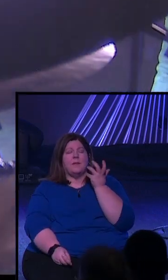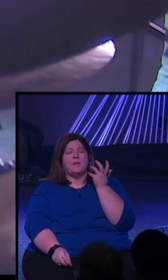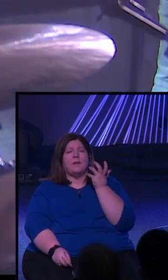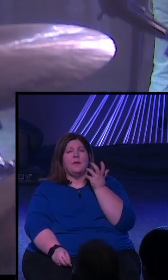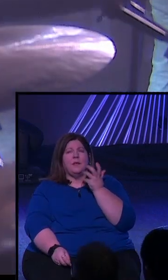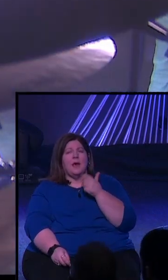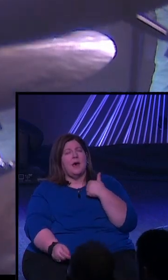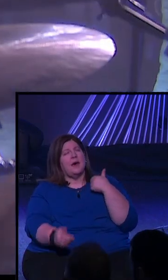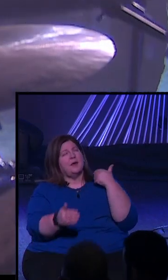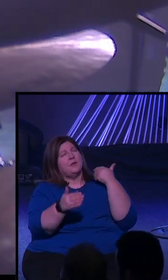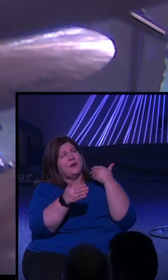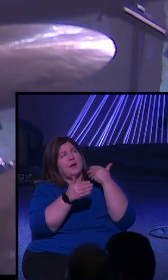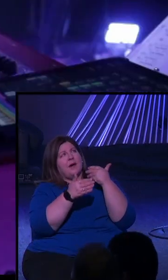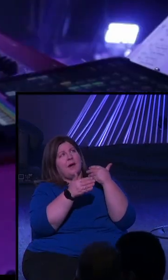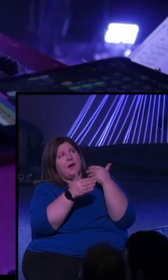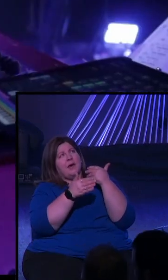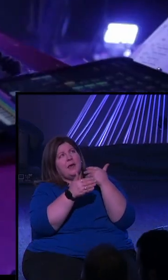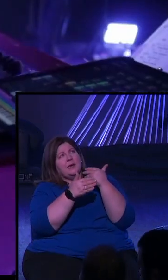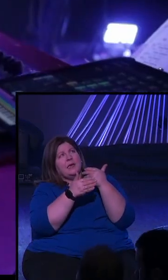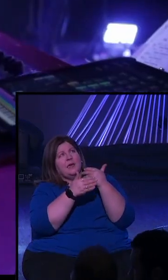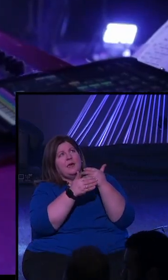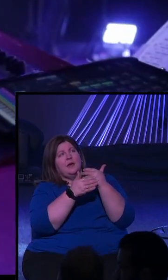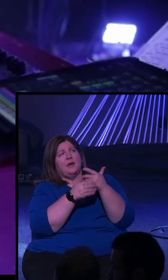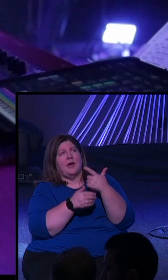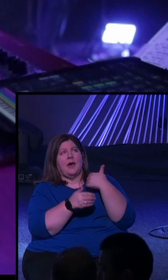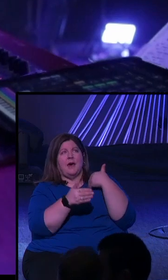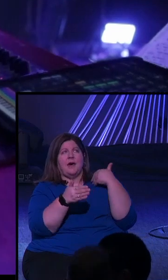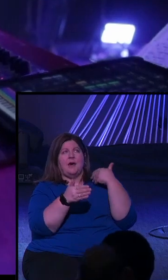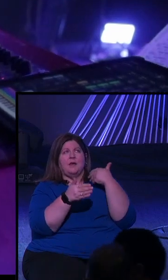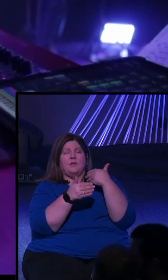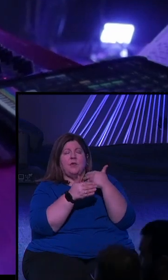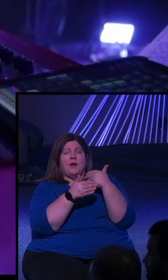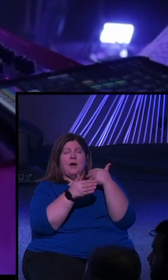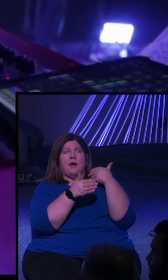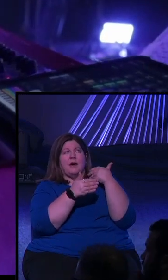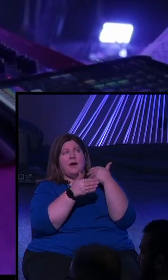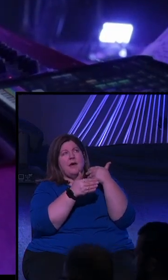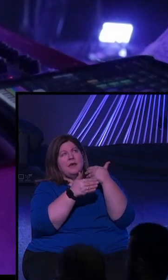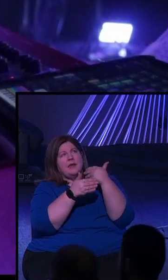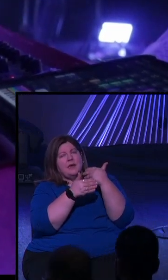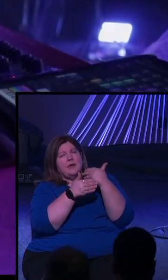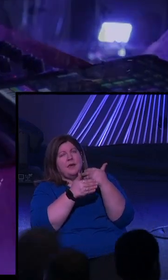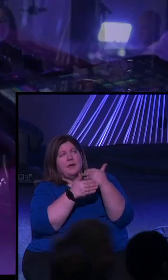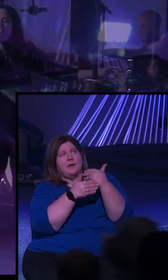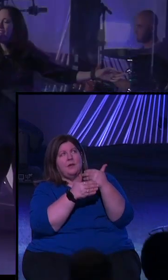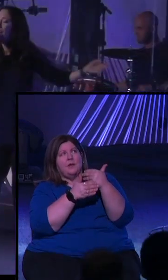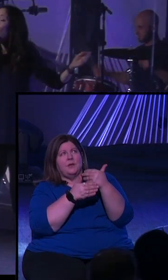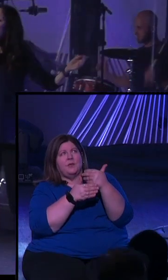Lord. Yes, I draw near, yes, I draw